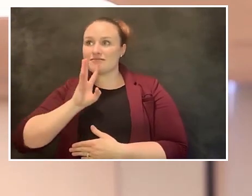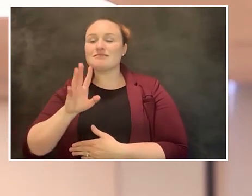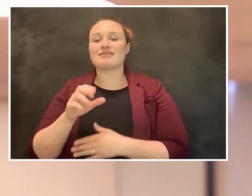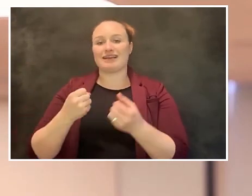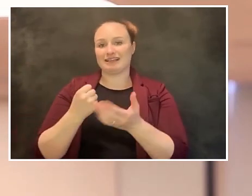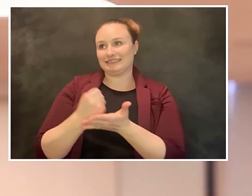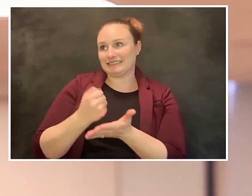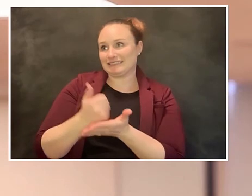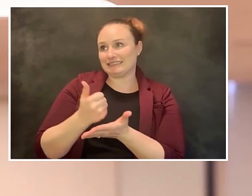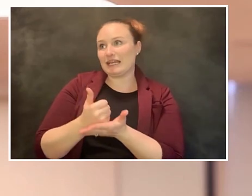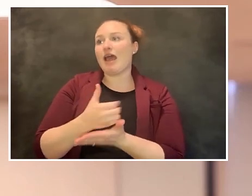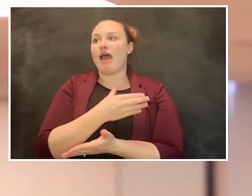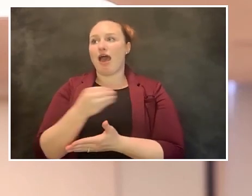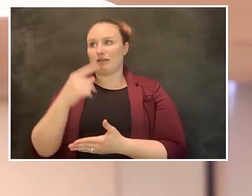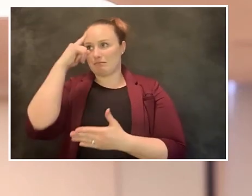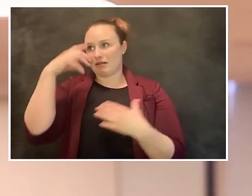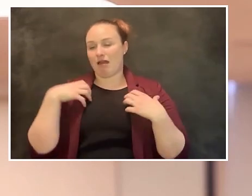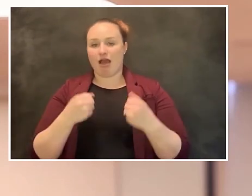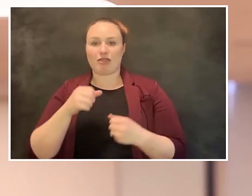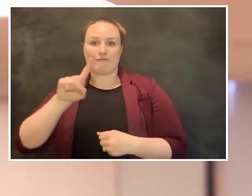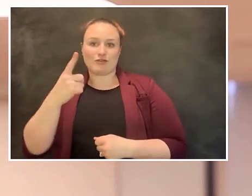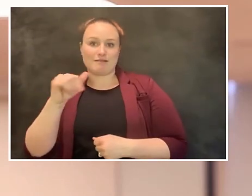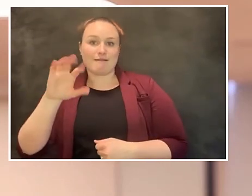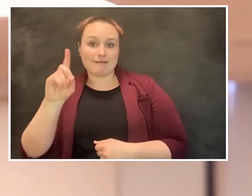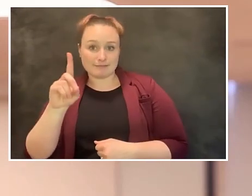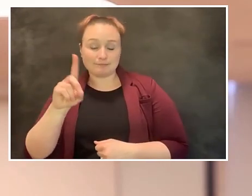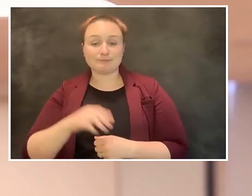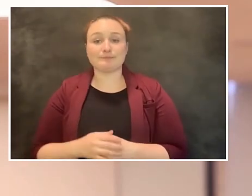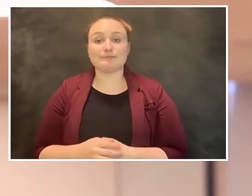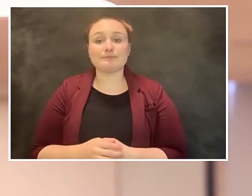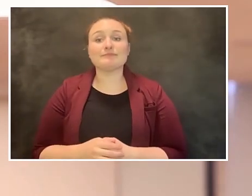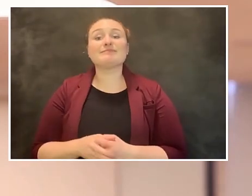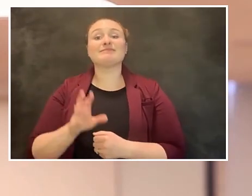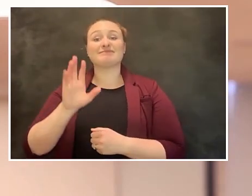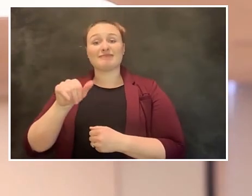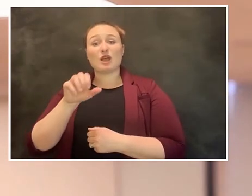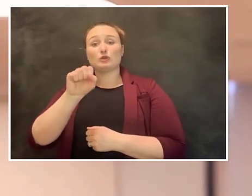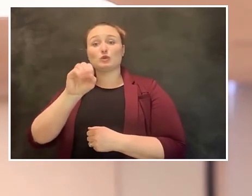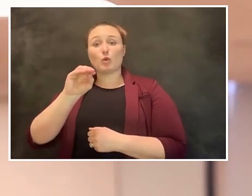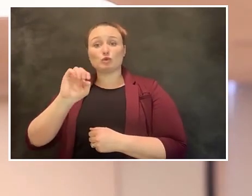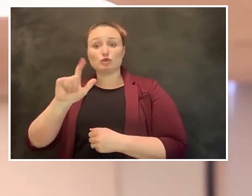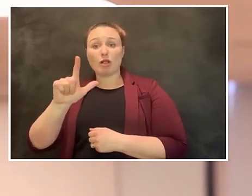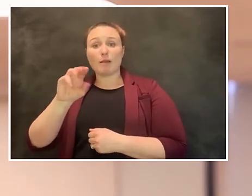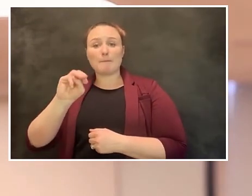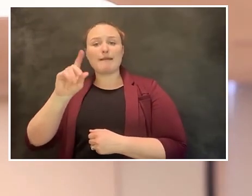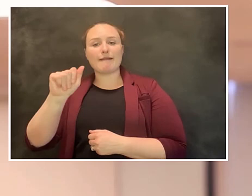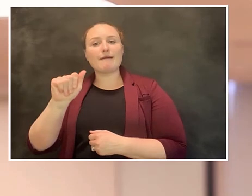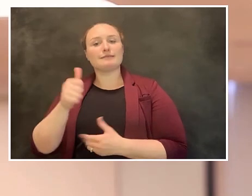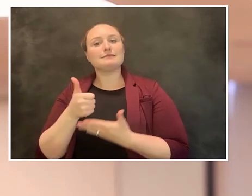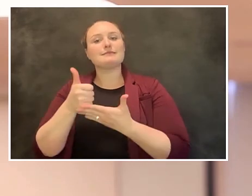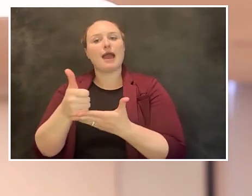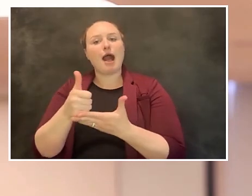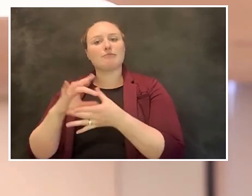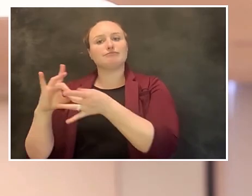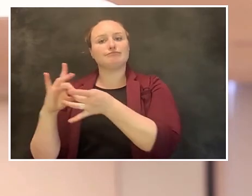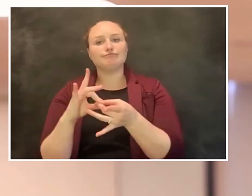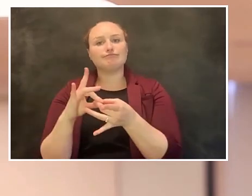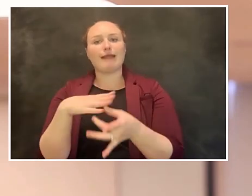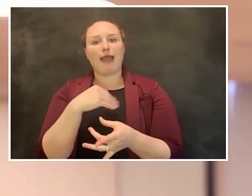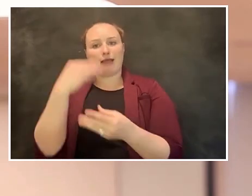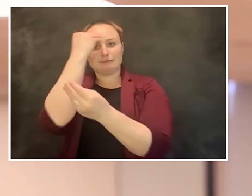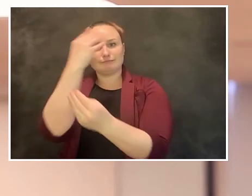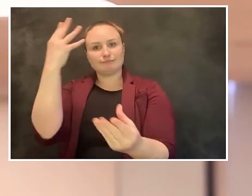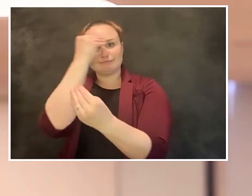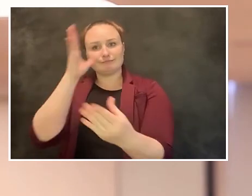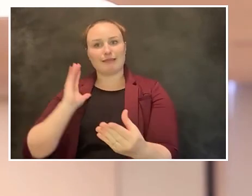media and websites are one of those strategies for helping our community stay connected, informed, and increasing the ease of access to our